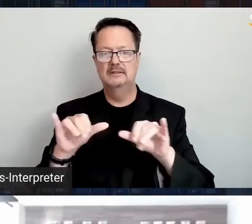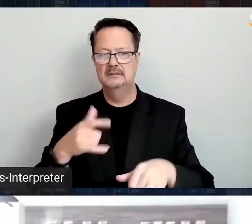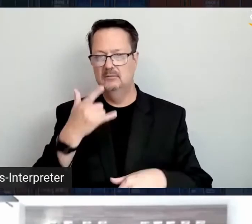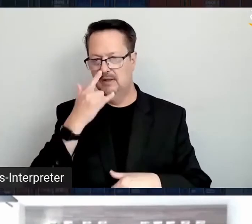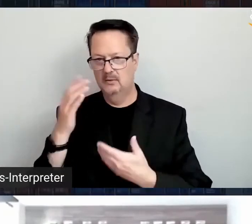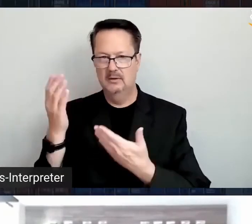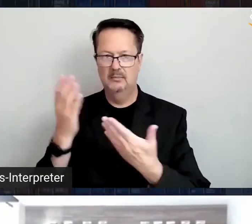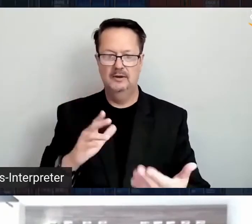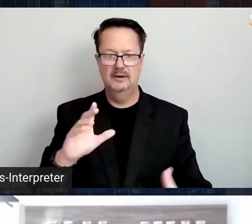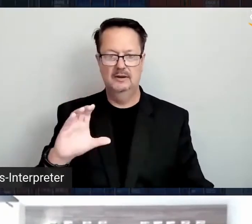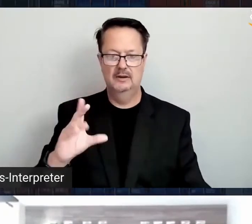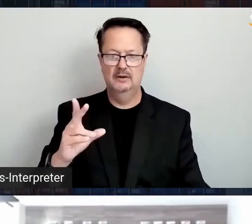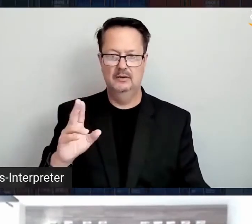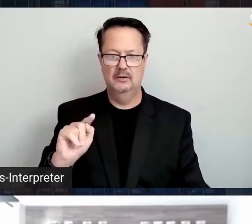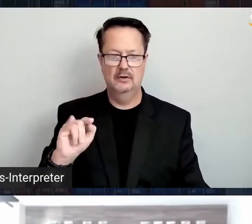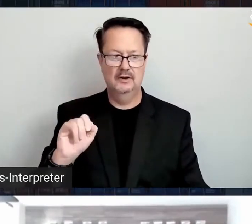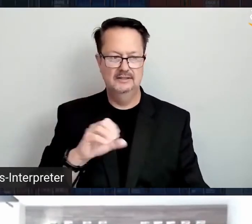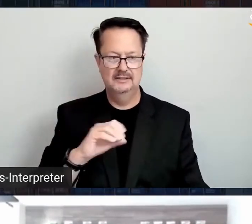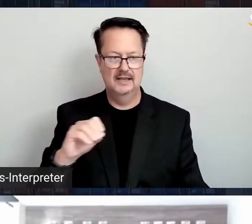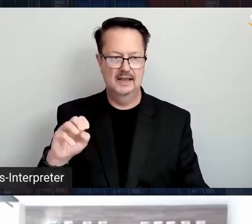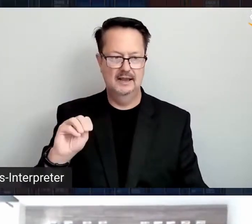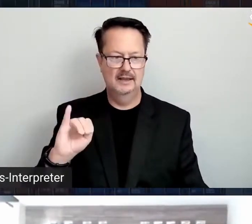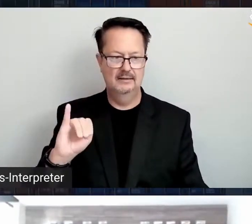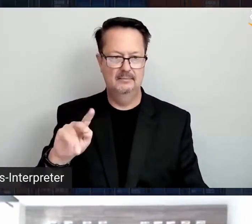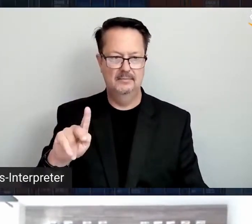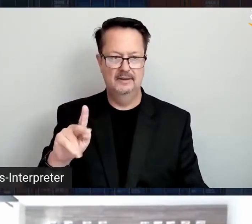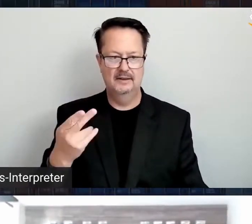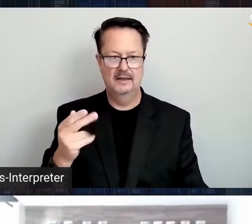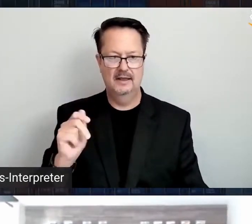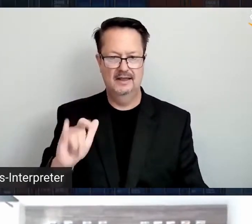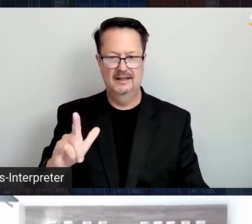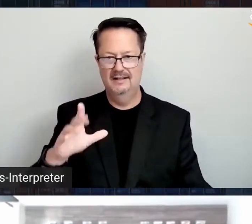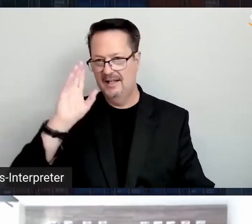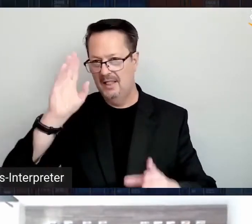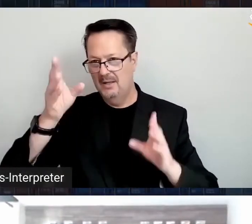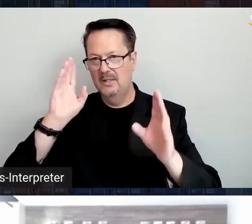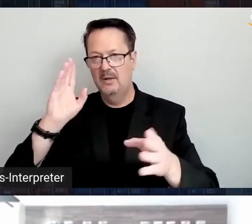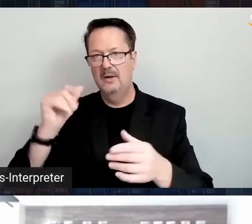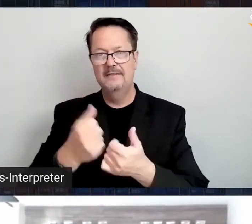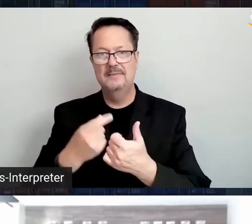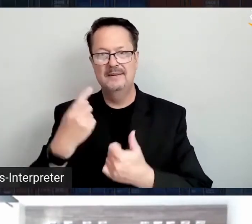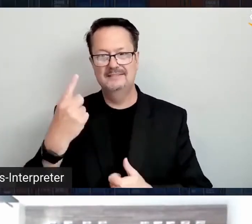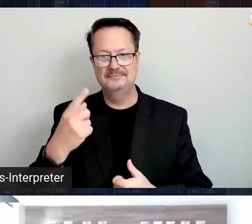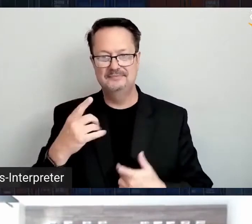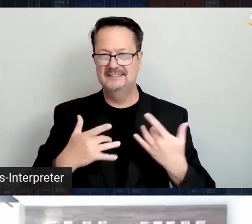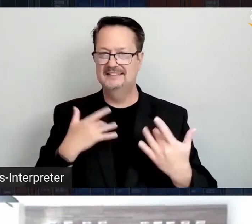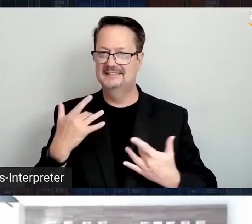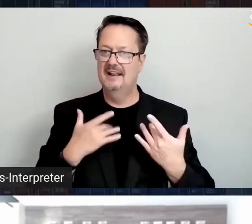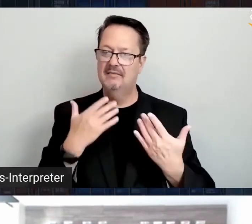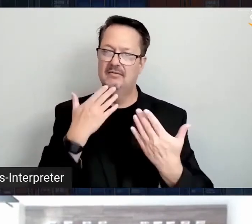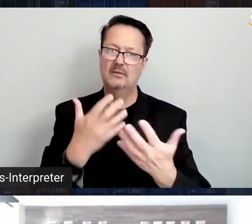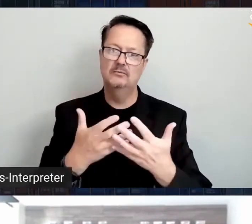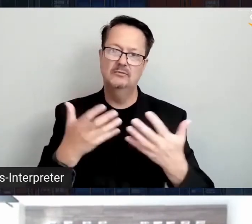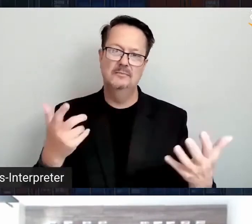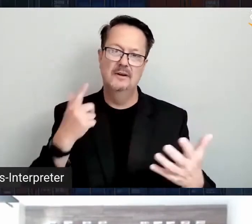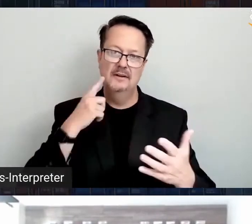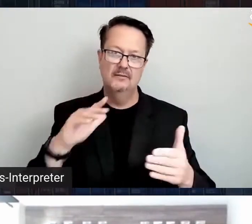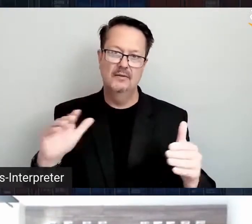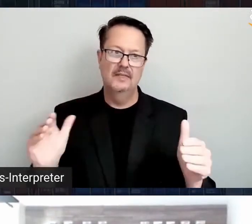Mikhail. And hello. Hello, everybody. Hello, that was exciting. Thank you so much for that